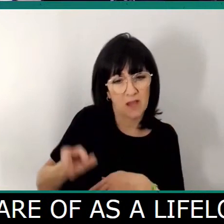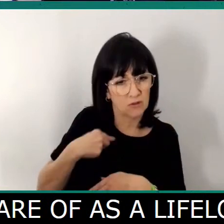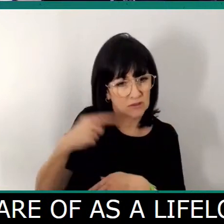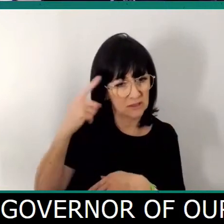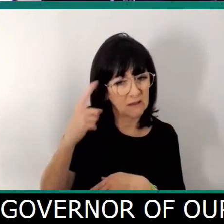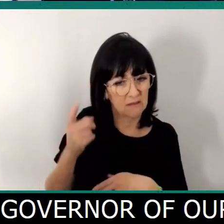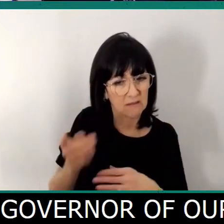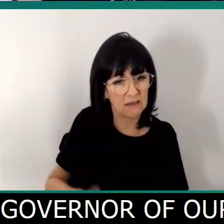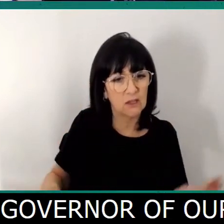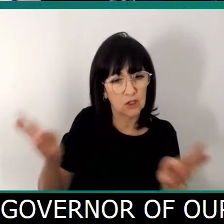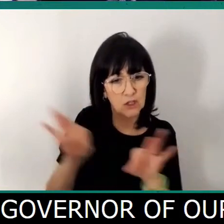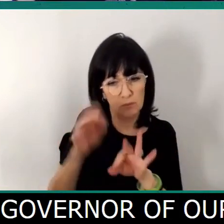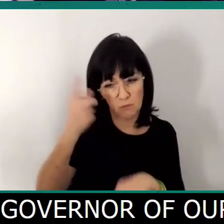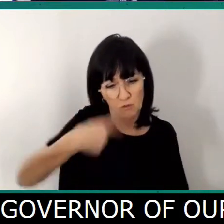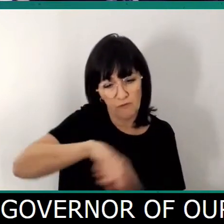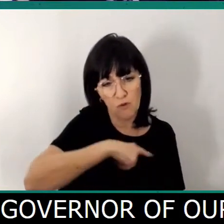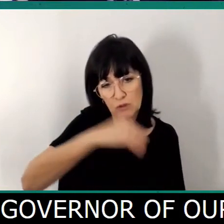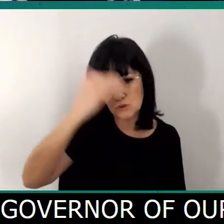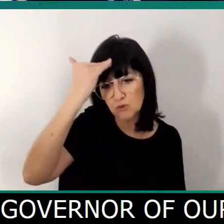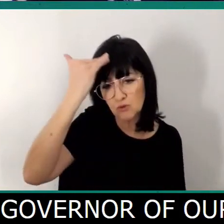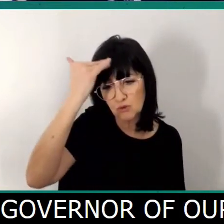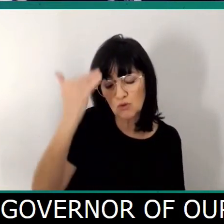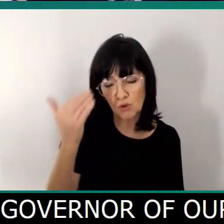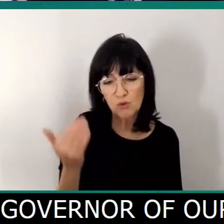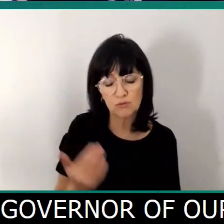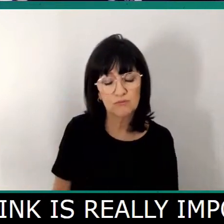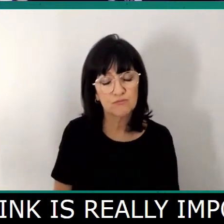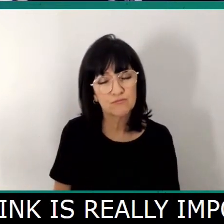and for those who lead our state in particular.